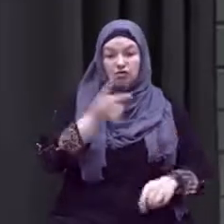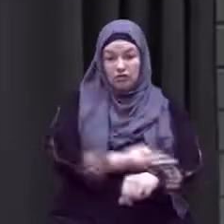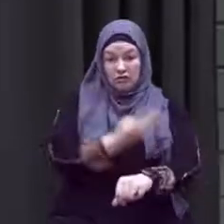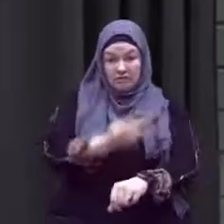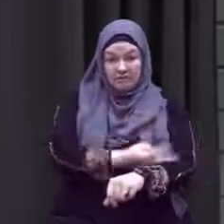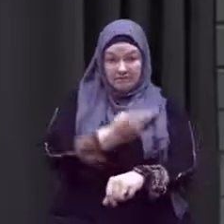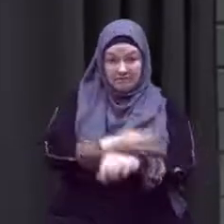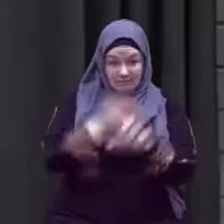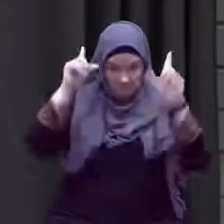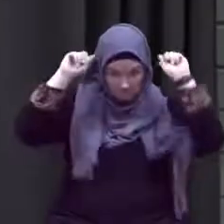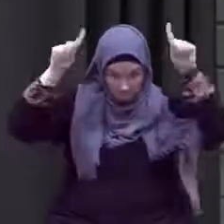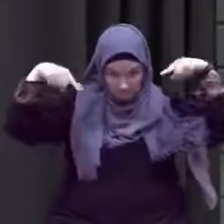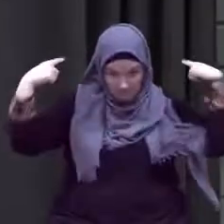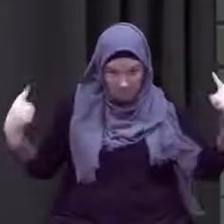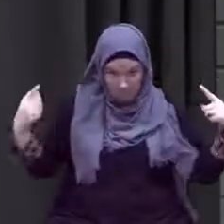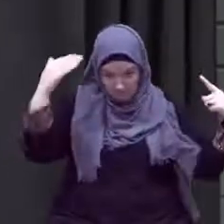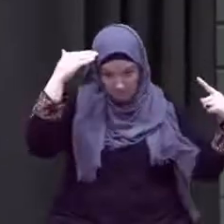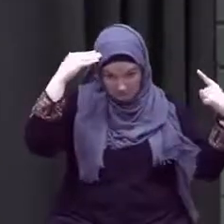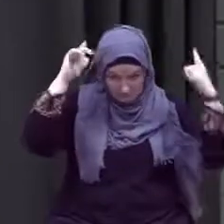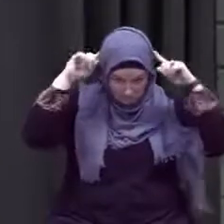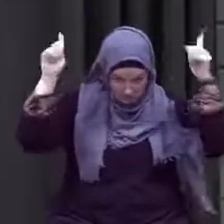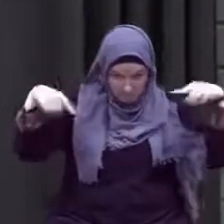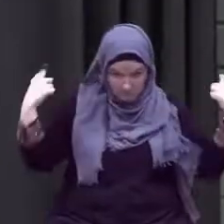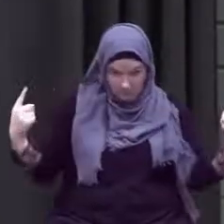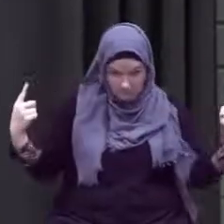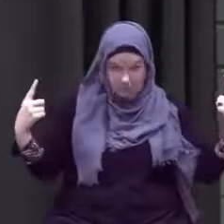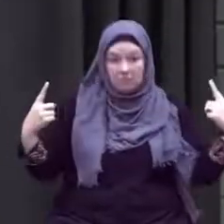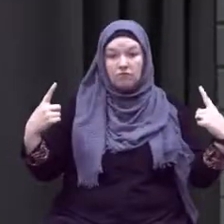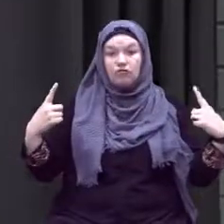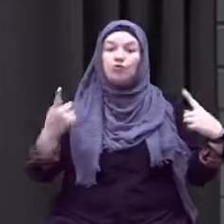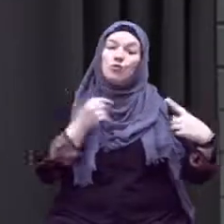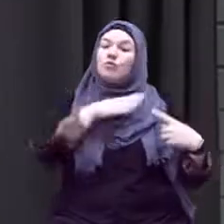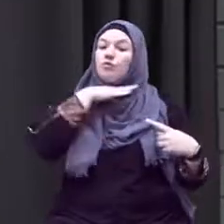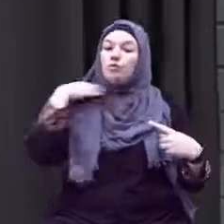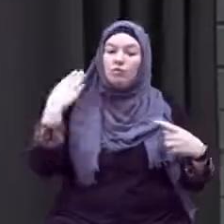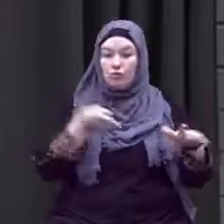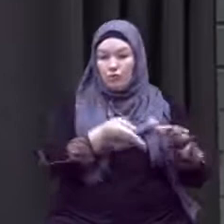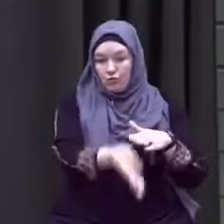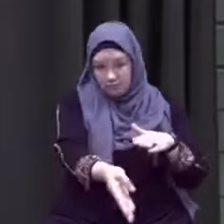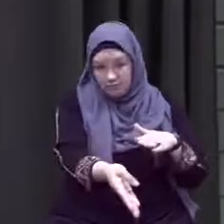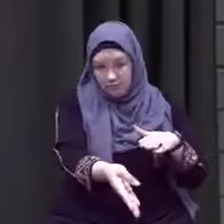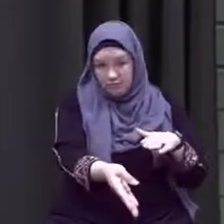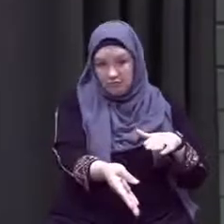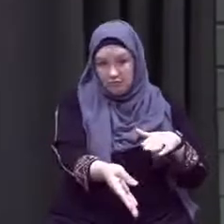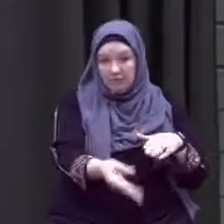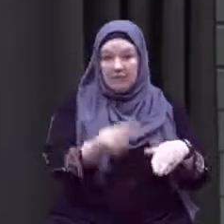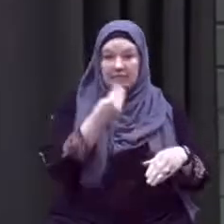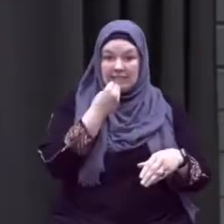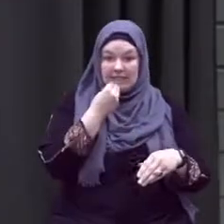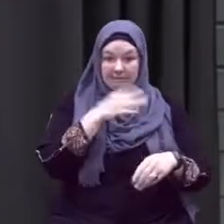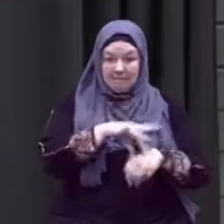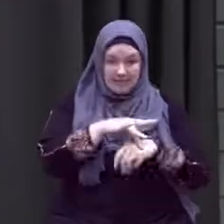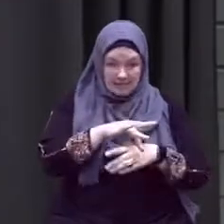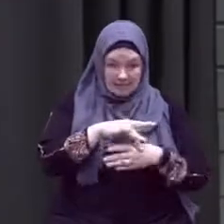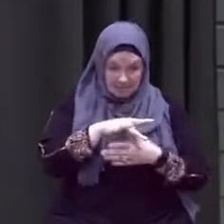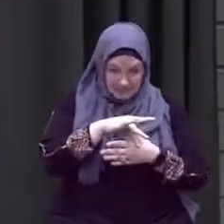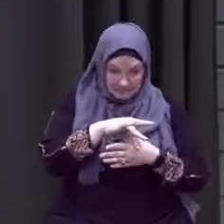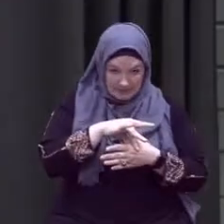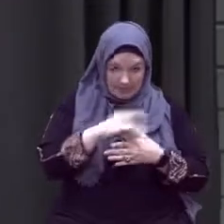This year is going to cost about $199, not 200, it's